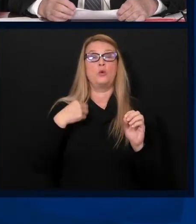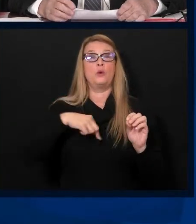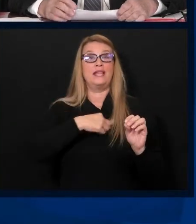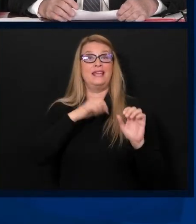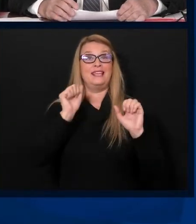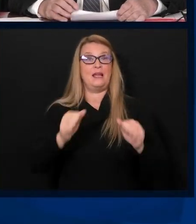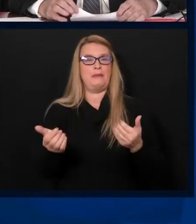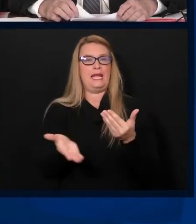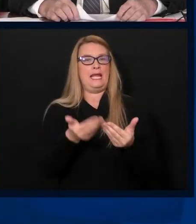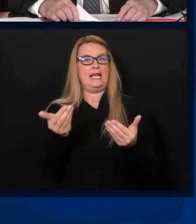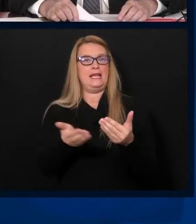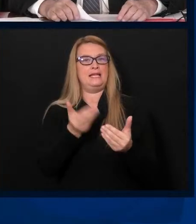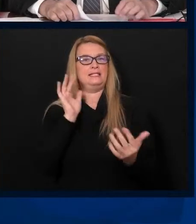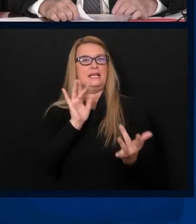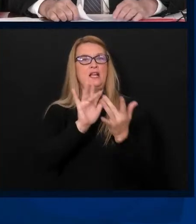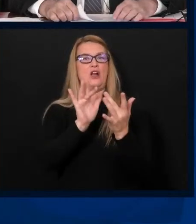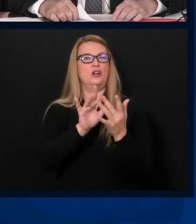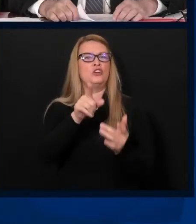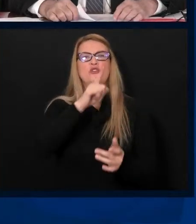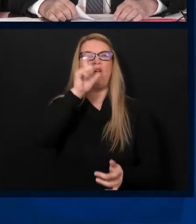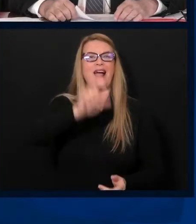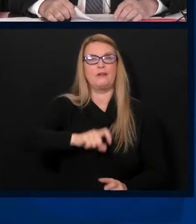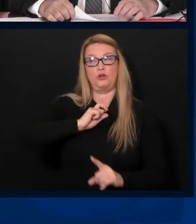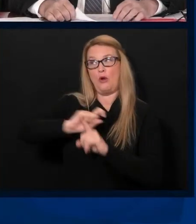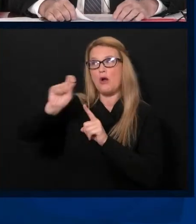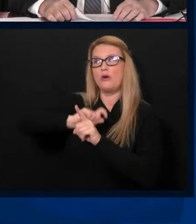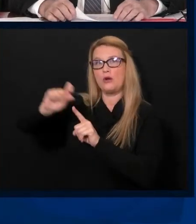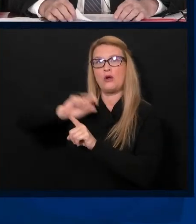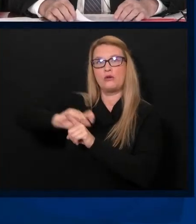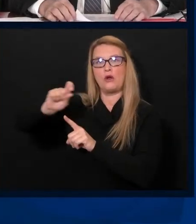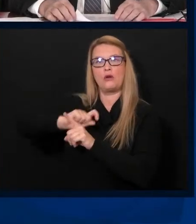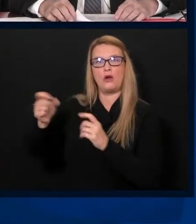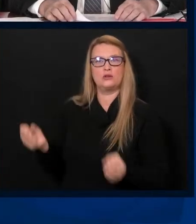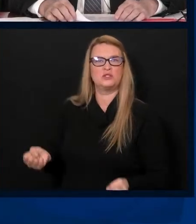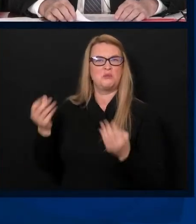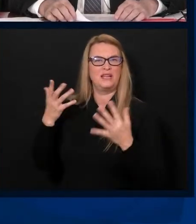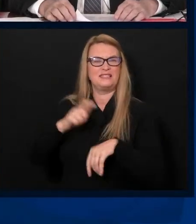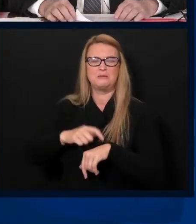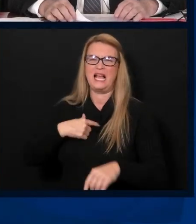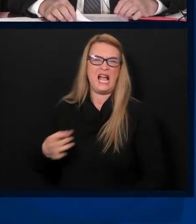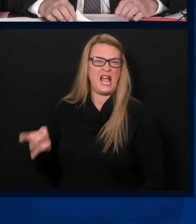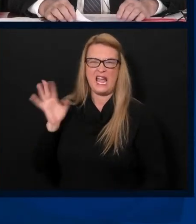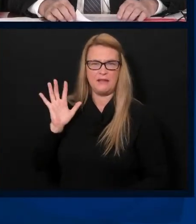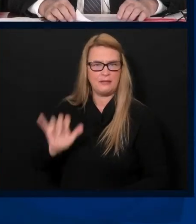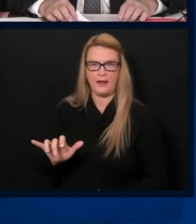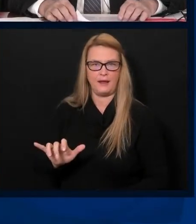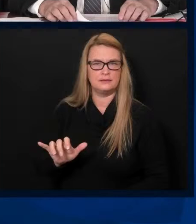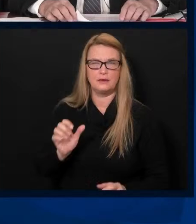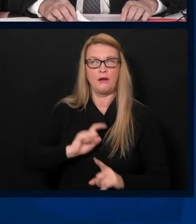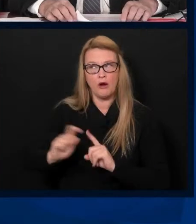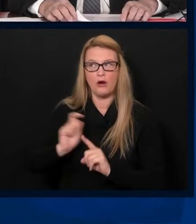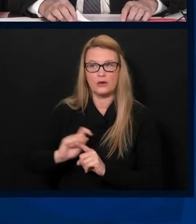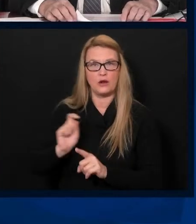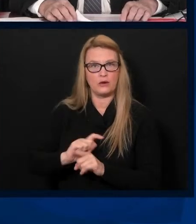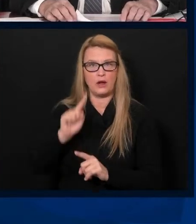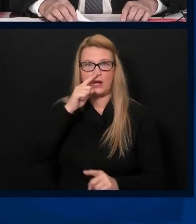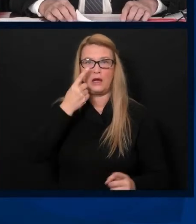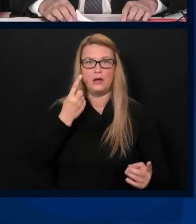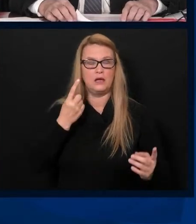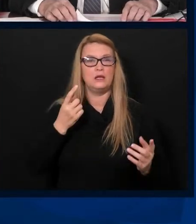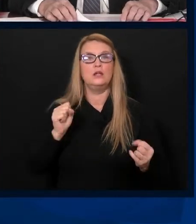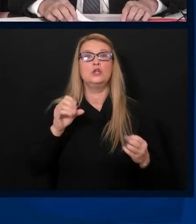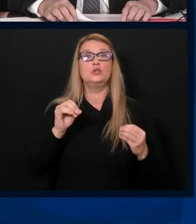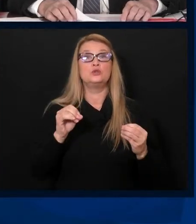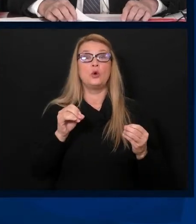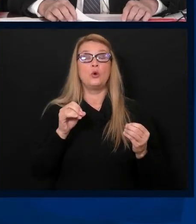more convenient where you're not calling on the phone, because I hate that like crazy. You're calling over and over 100 or